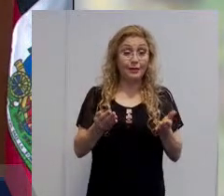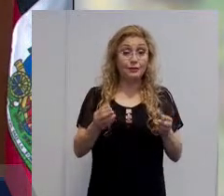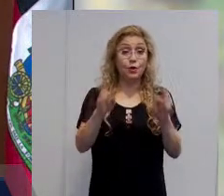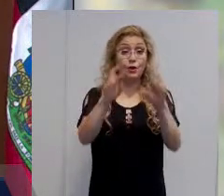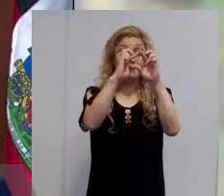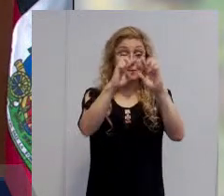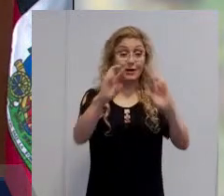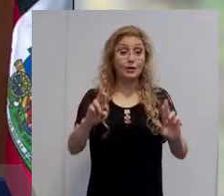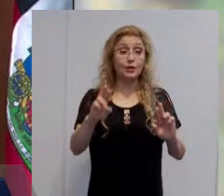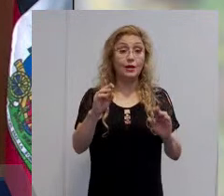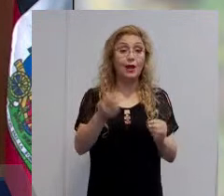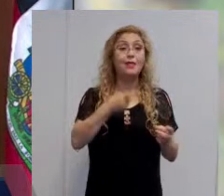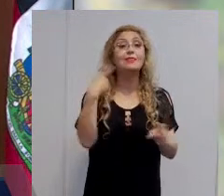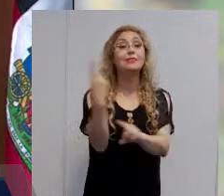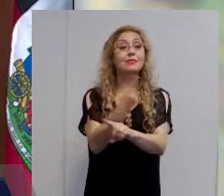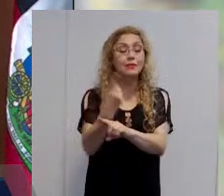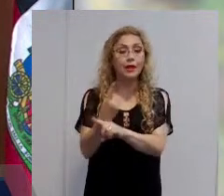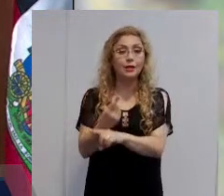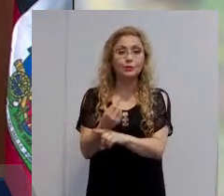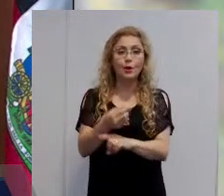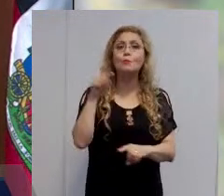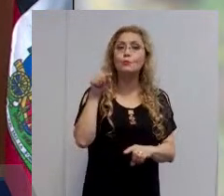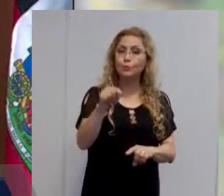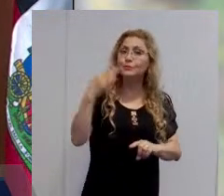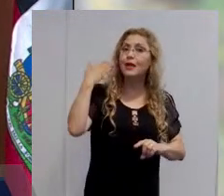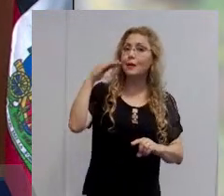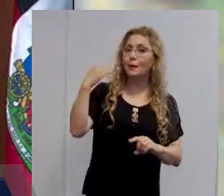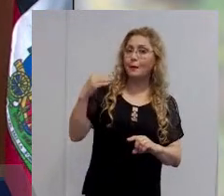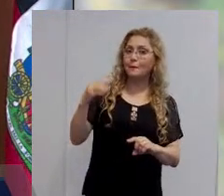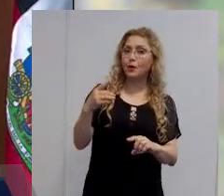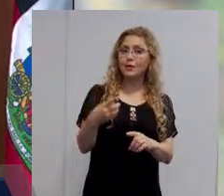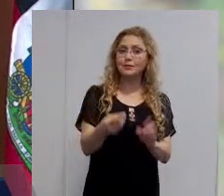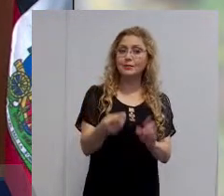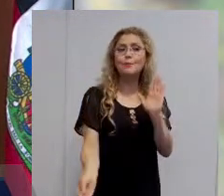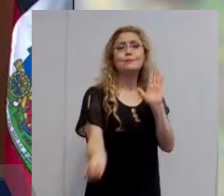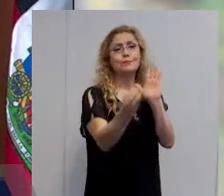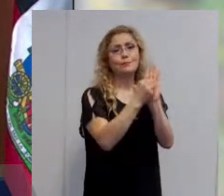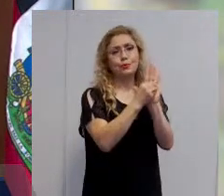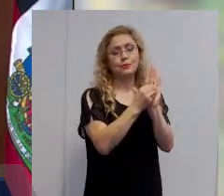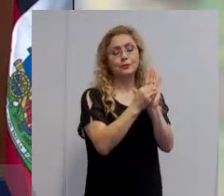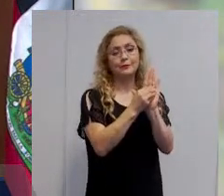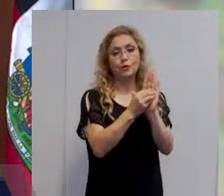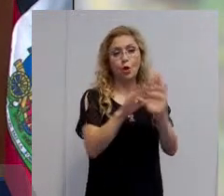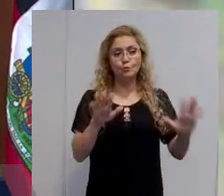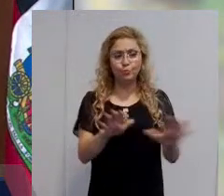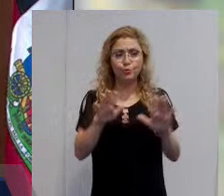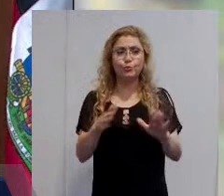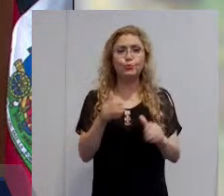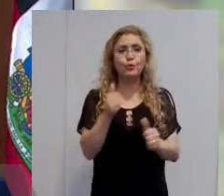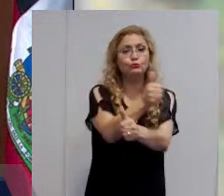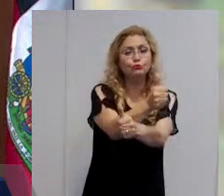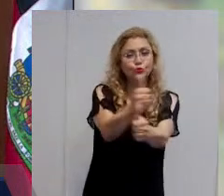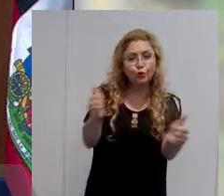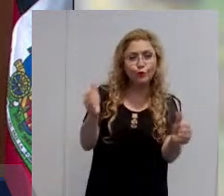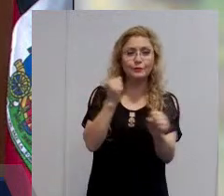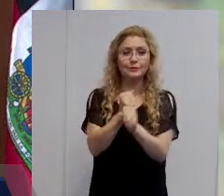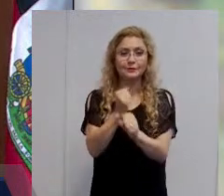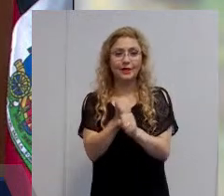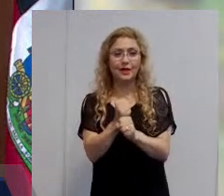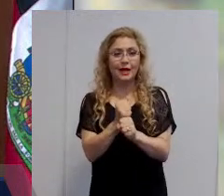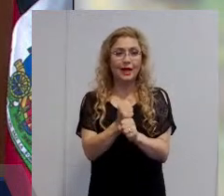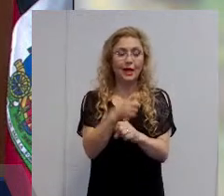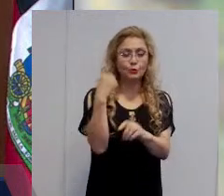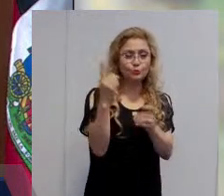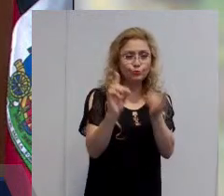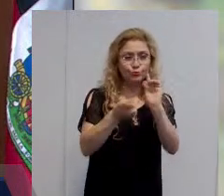in this regional ambit for dialogue. And that is why the relevance of the UN decade for family